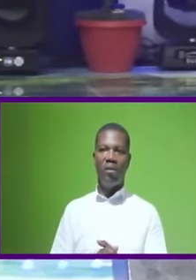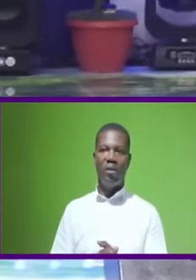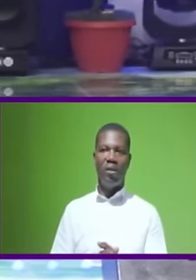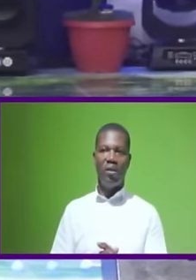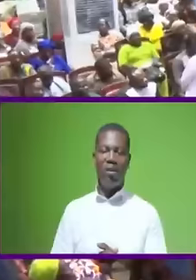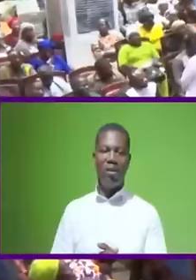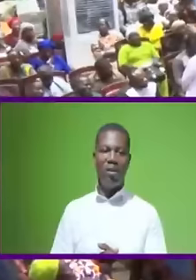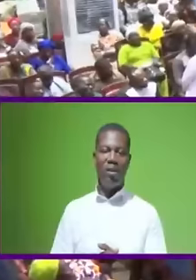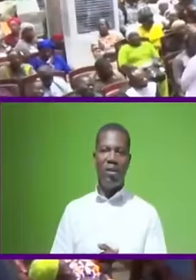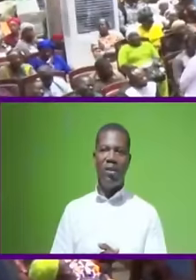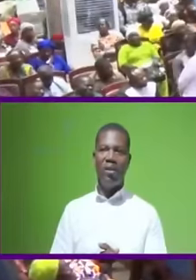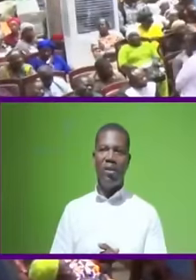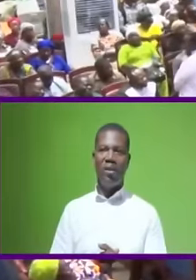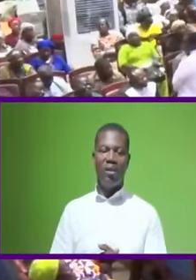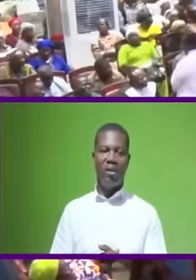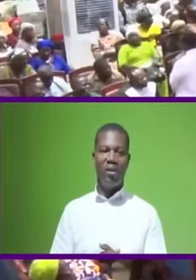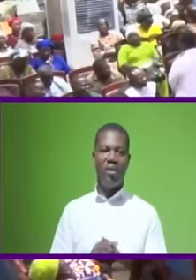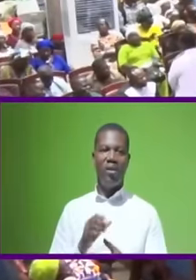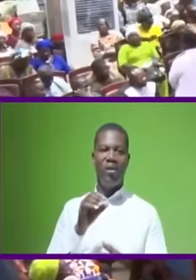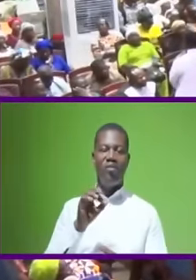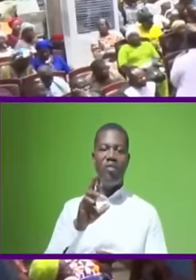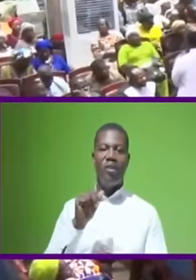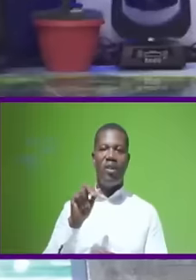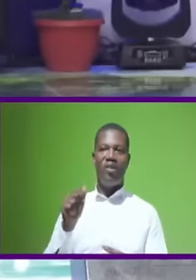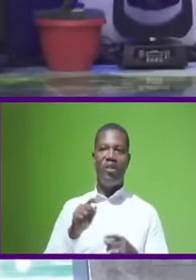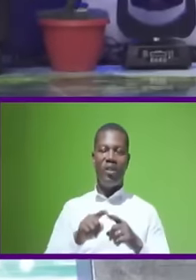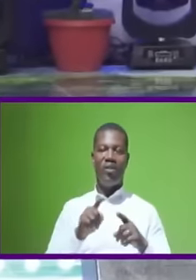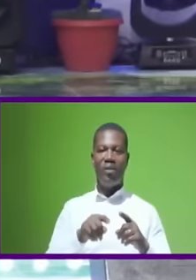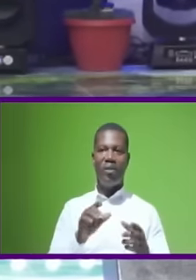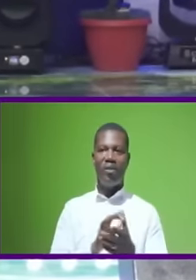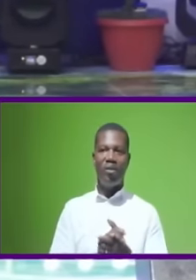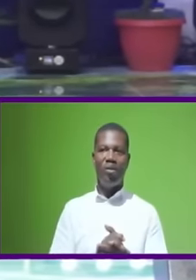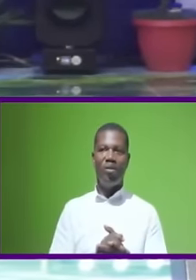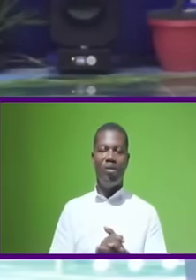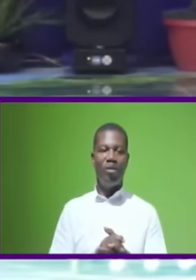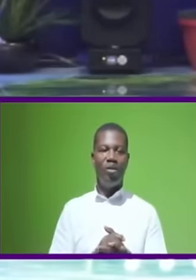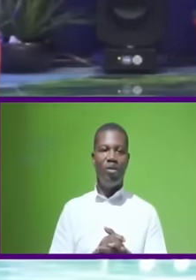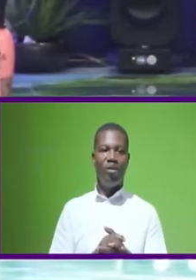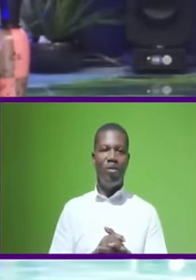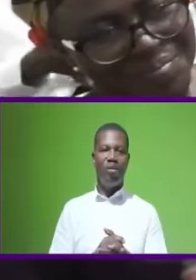Nahan. Lamborghini. Ferrari. Oh, and some can say.